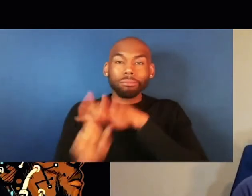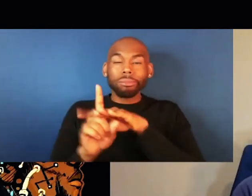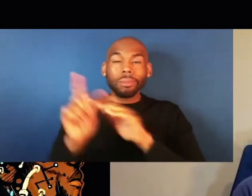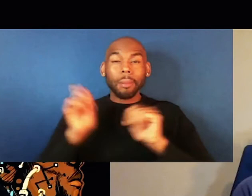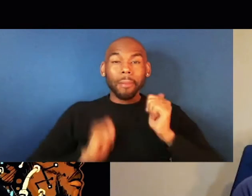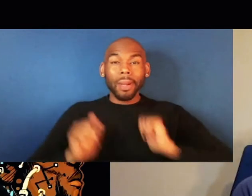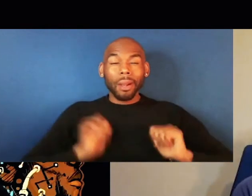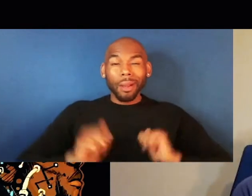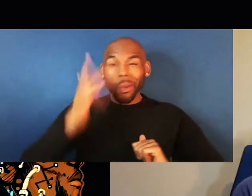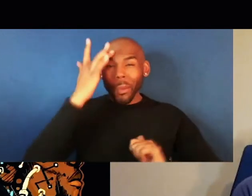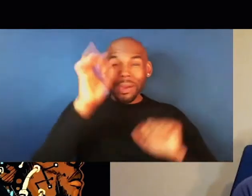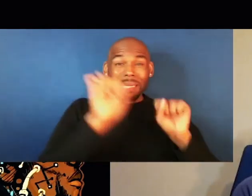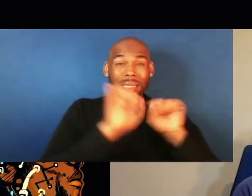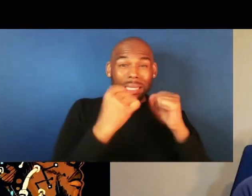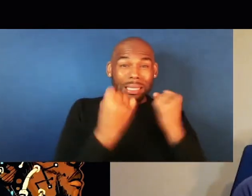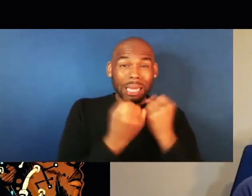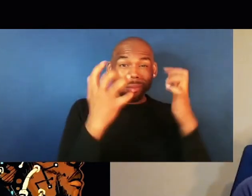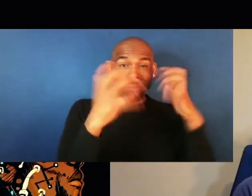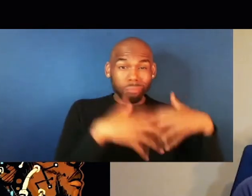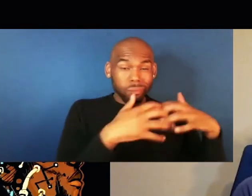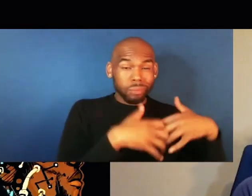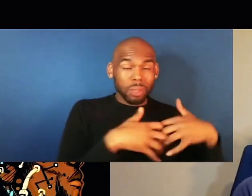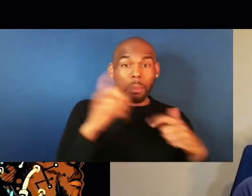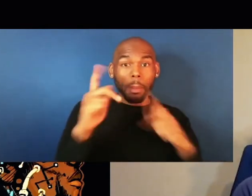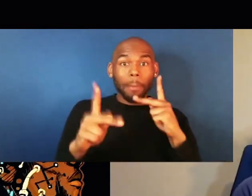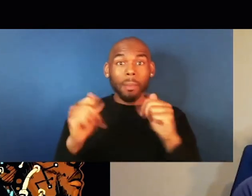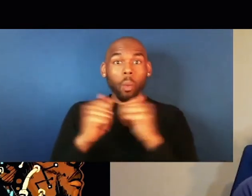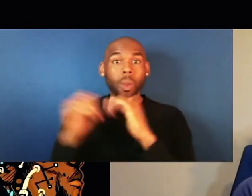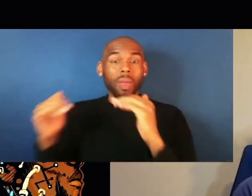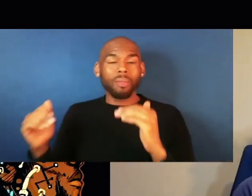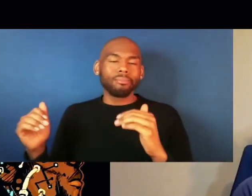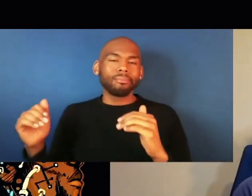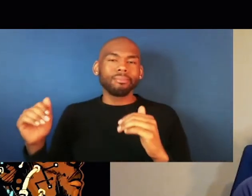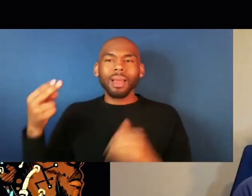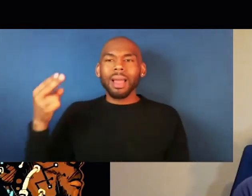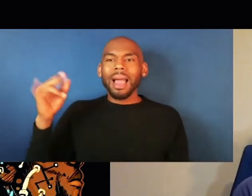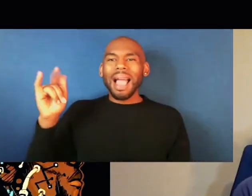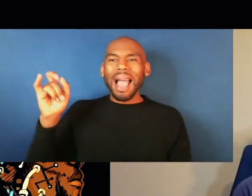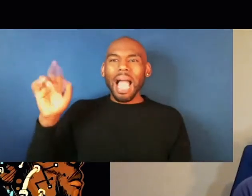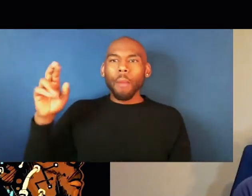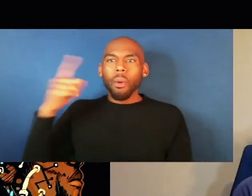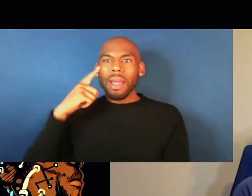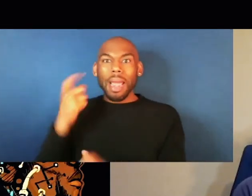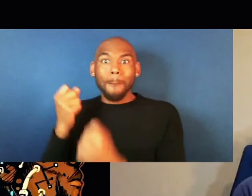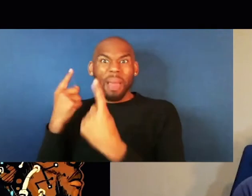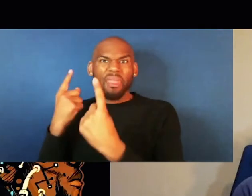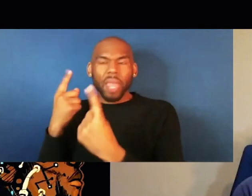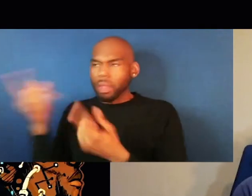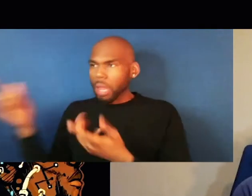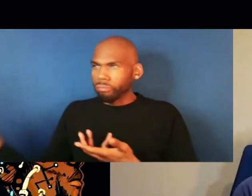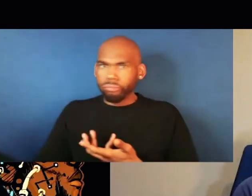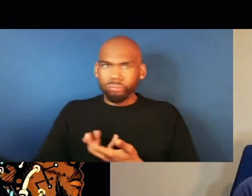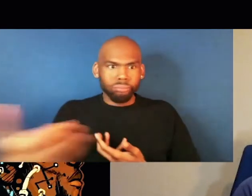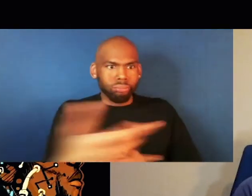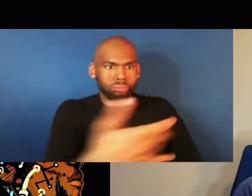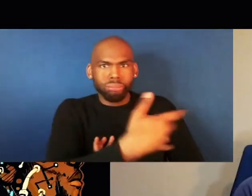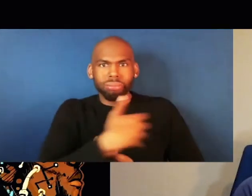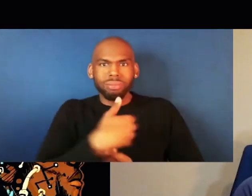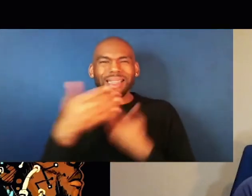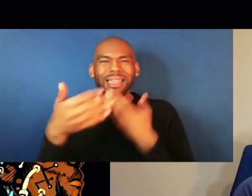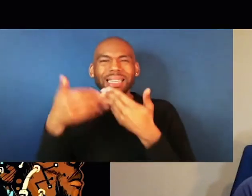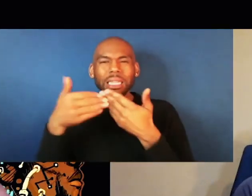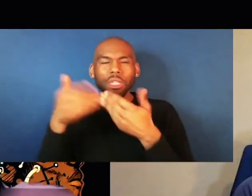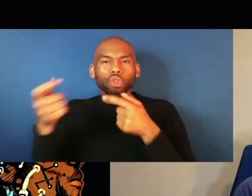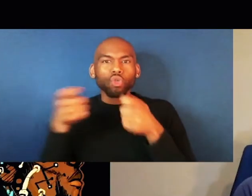into play because society's falling apart. And so people with hyper empathy are rounded up, and because they're easy to control, all you would have to do